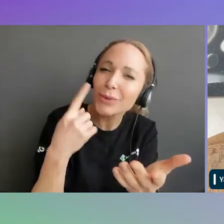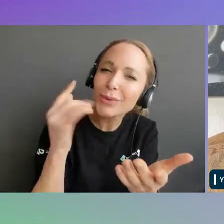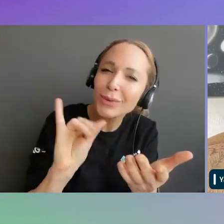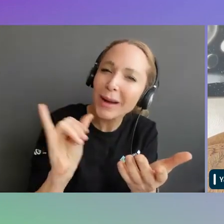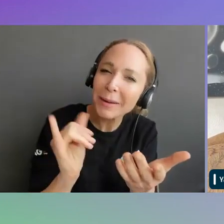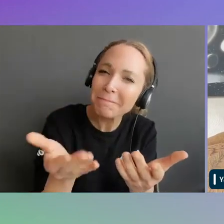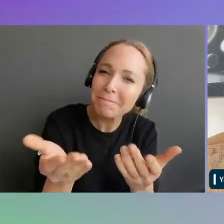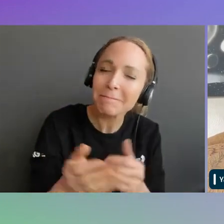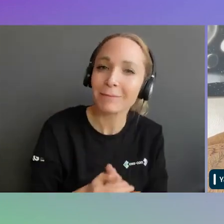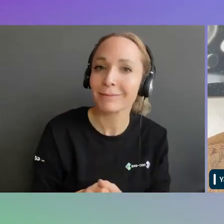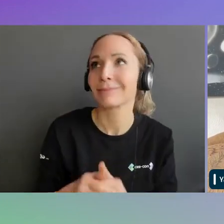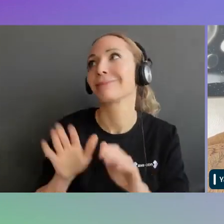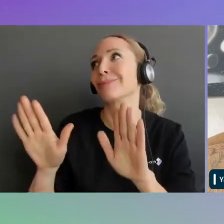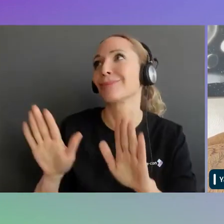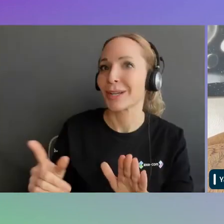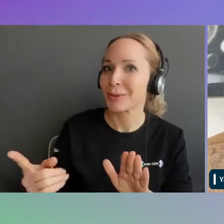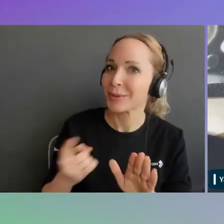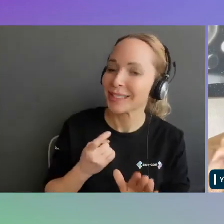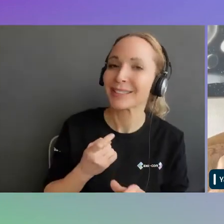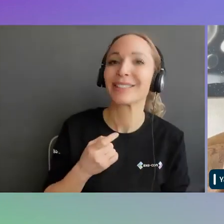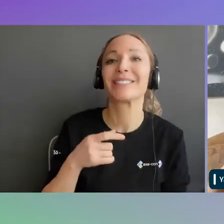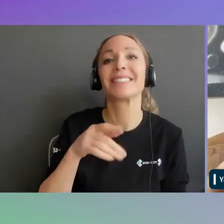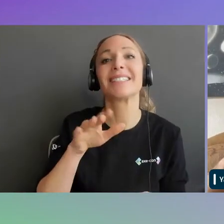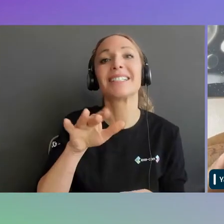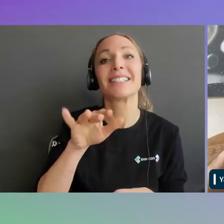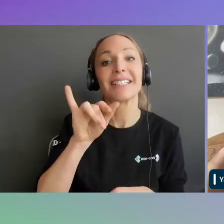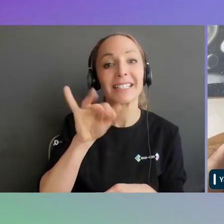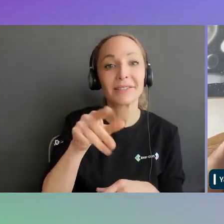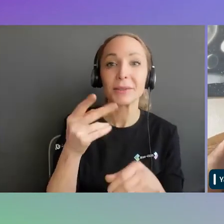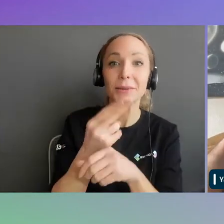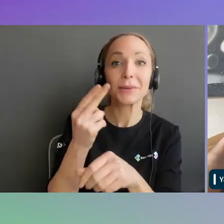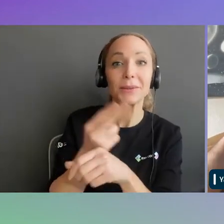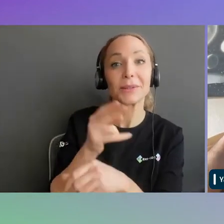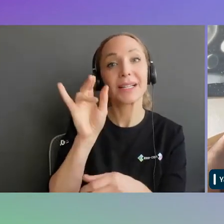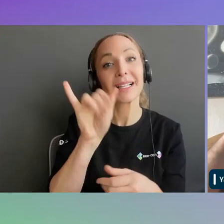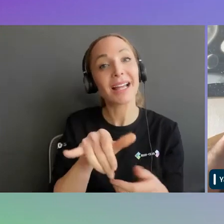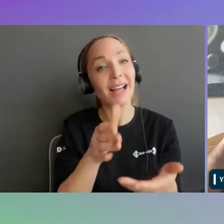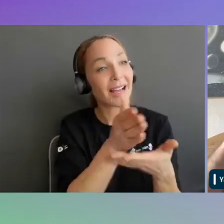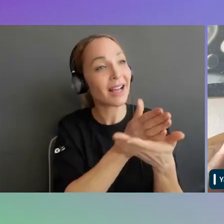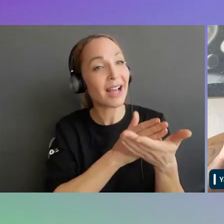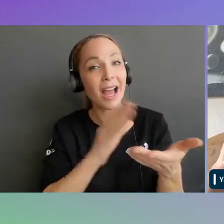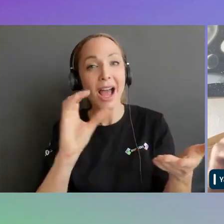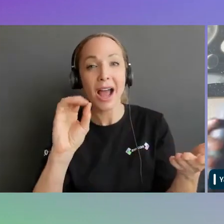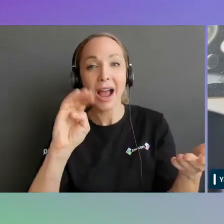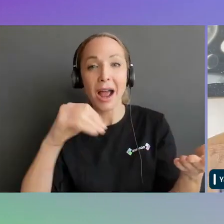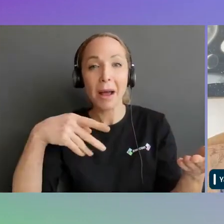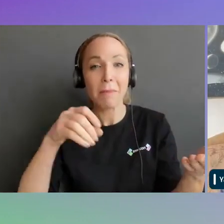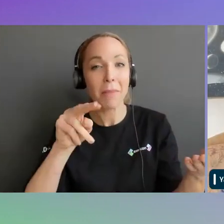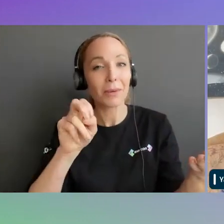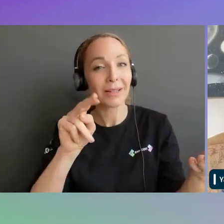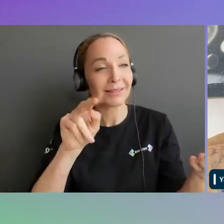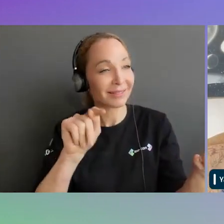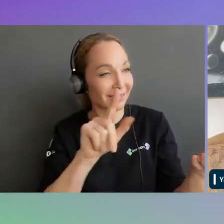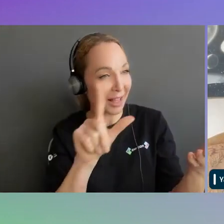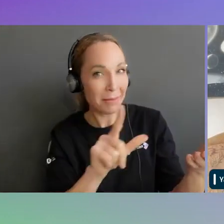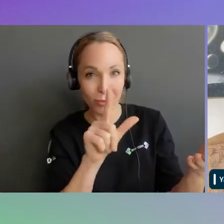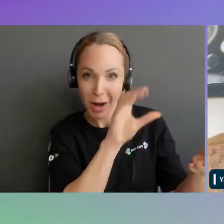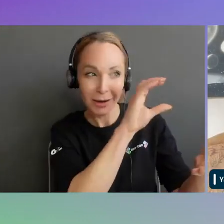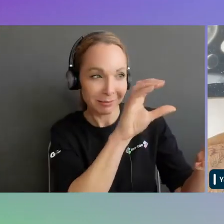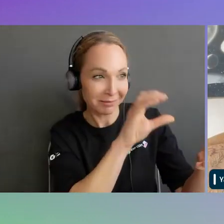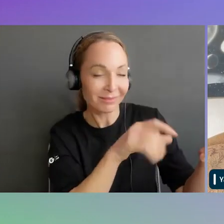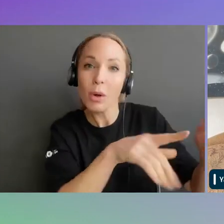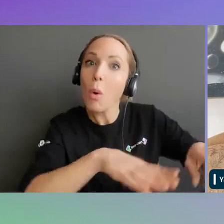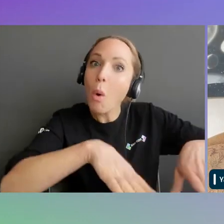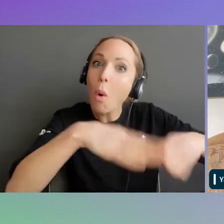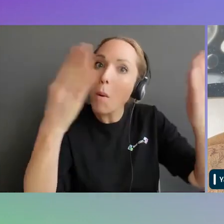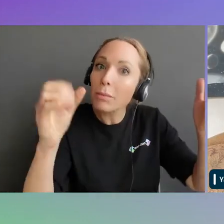question. I would say if you're using a component library that's open source and you're able to see what testing they're already doing, take a look at that